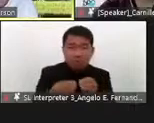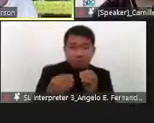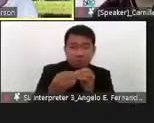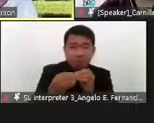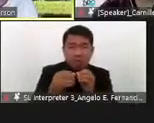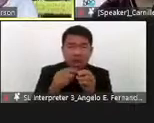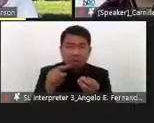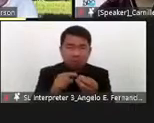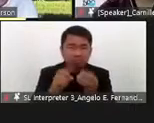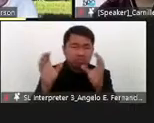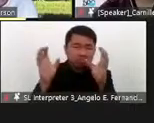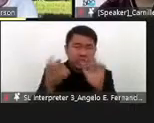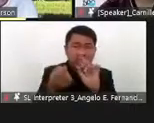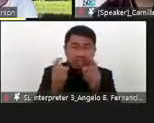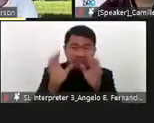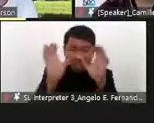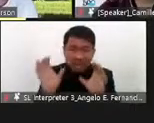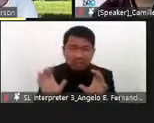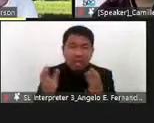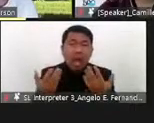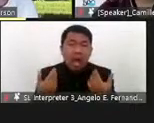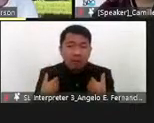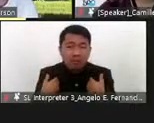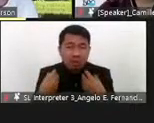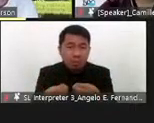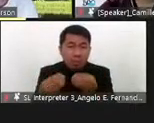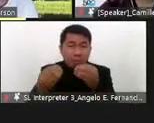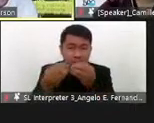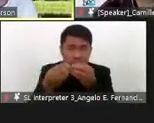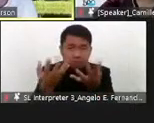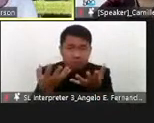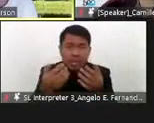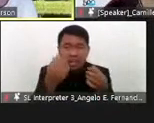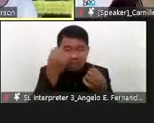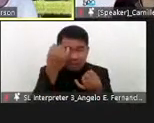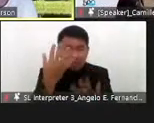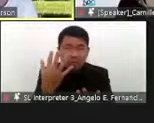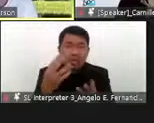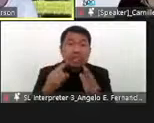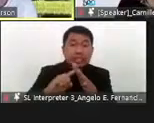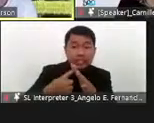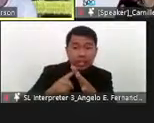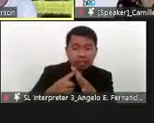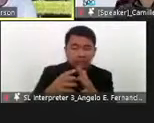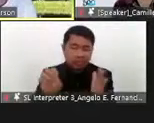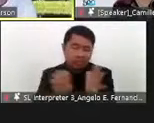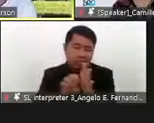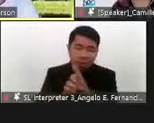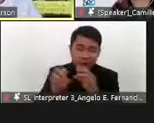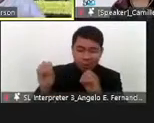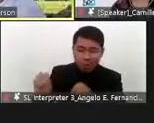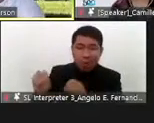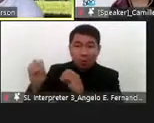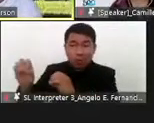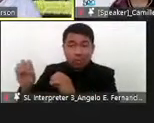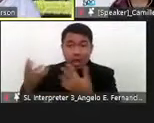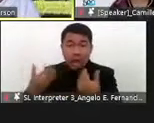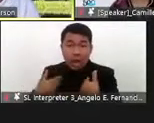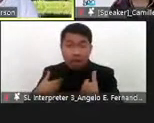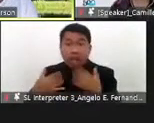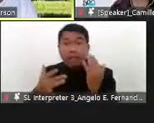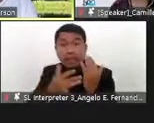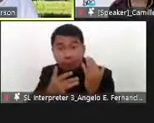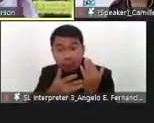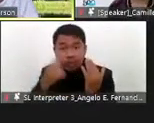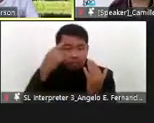more definitive data, but it's just beginning to be. There are ocean sensors, thousands of them around the world in